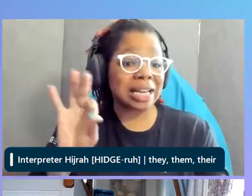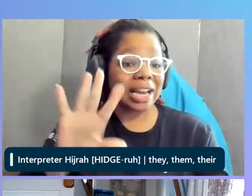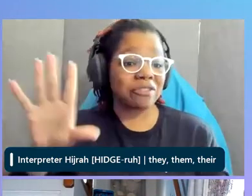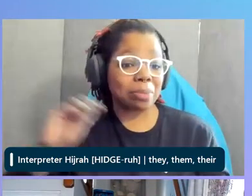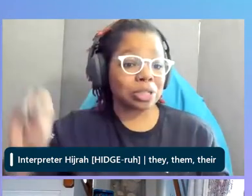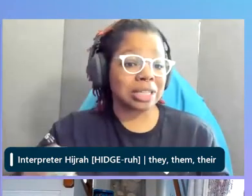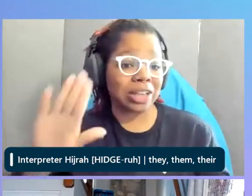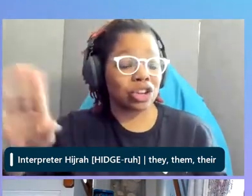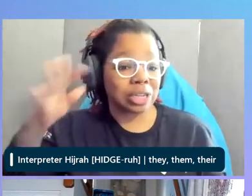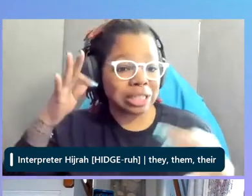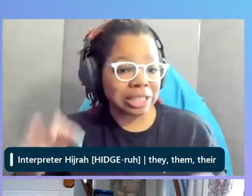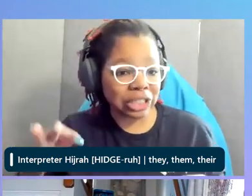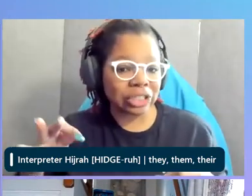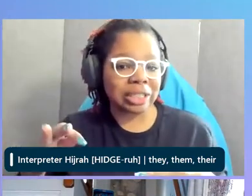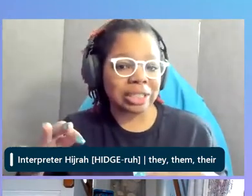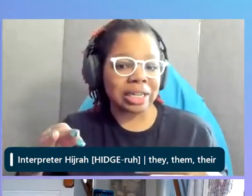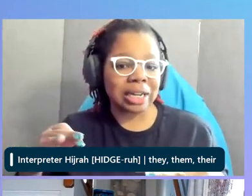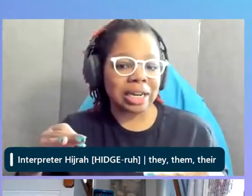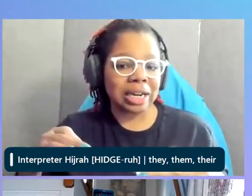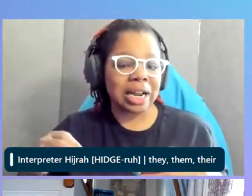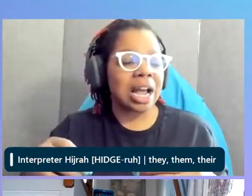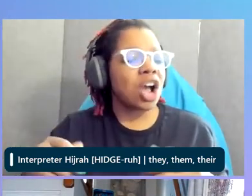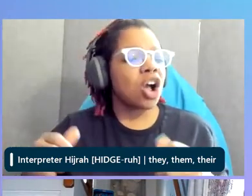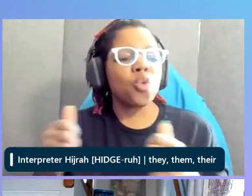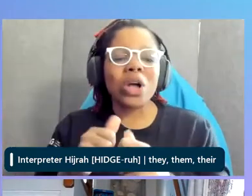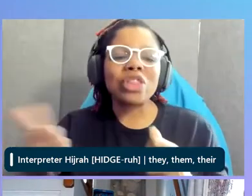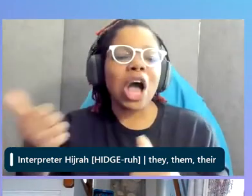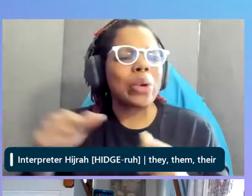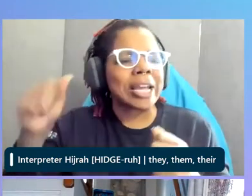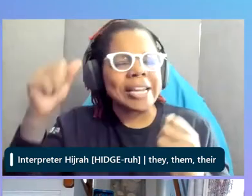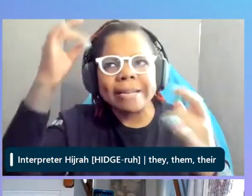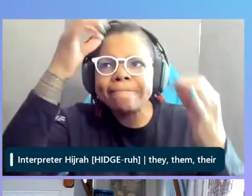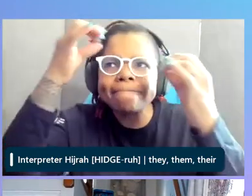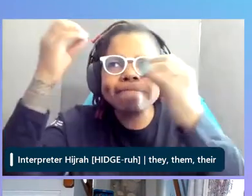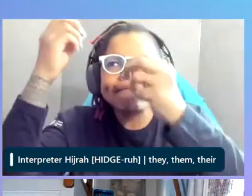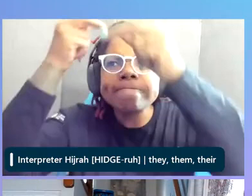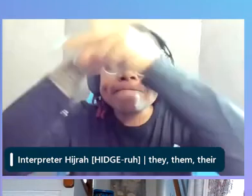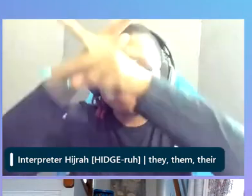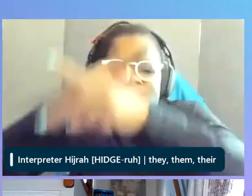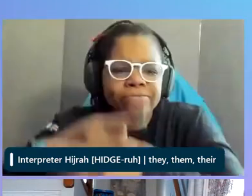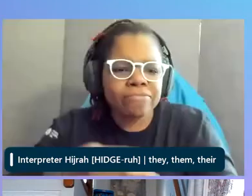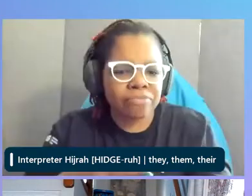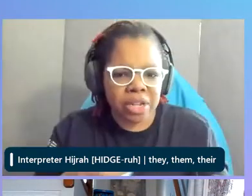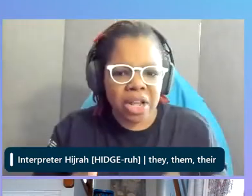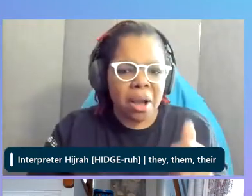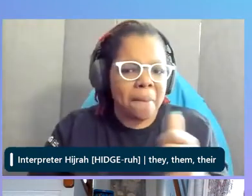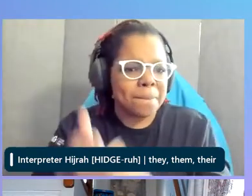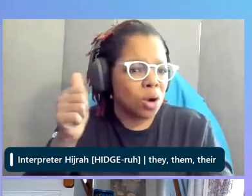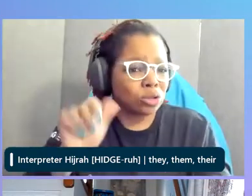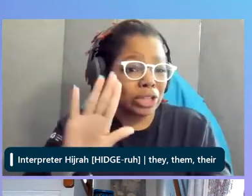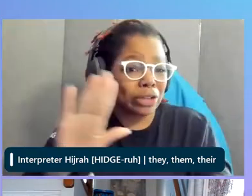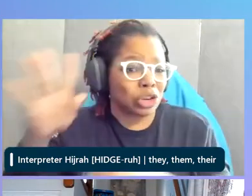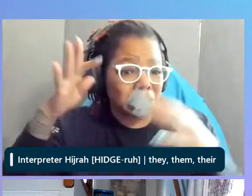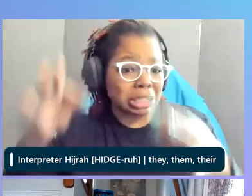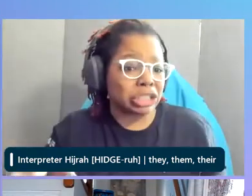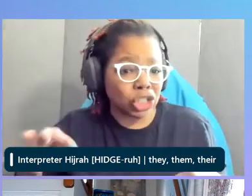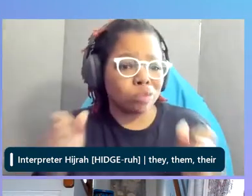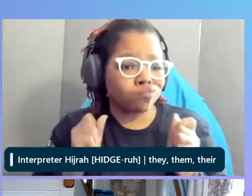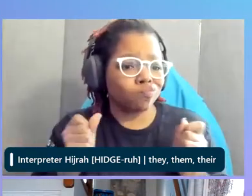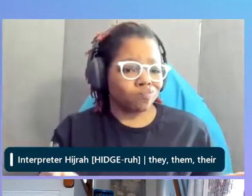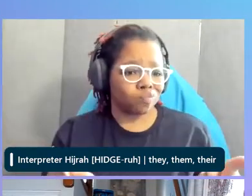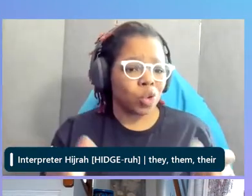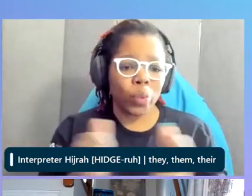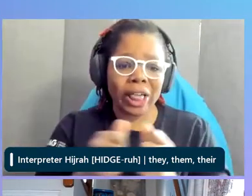their decisions below the threshold of conscious thought, right? They're making a lot of these decisions basically without even realizing they've made